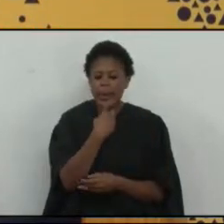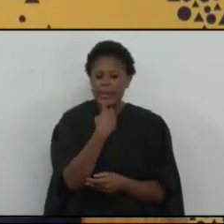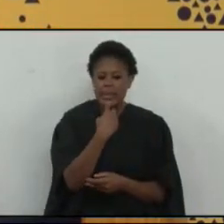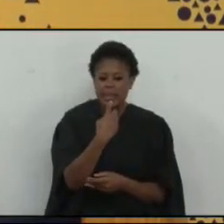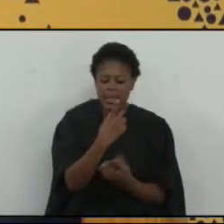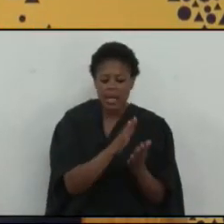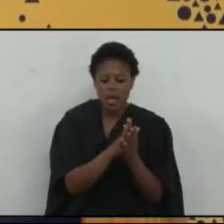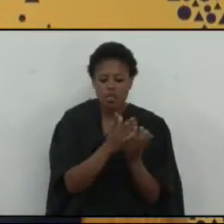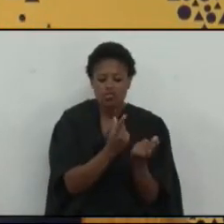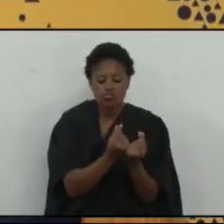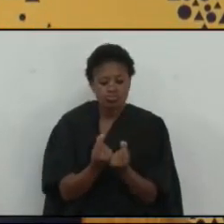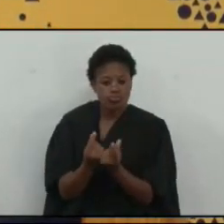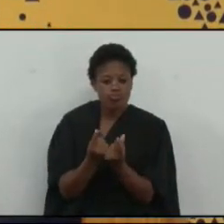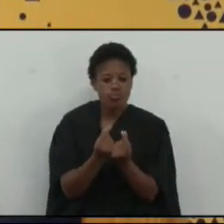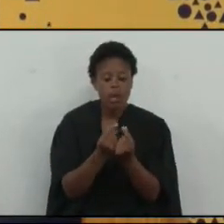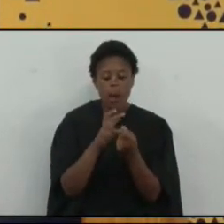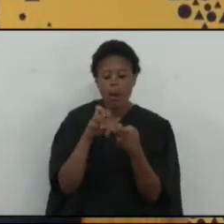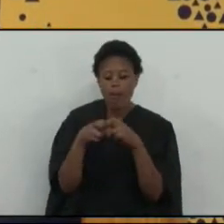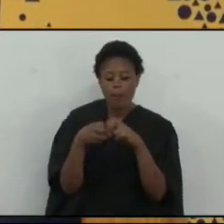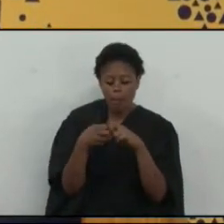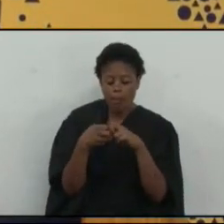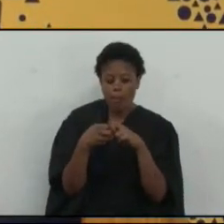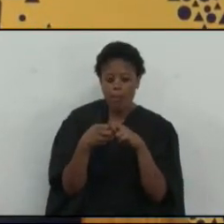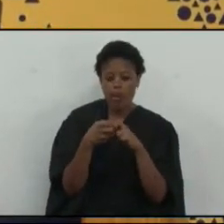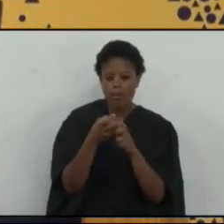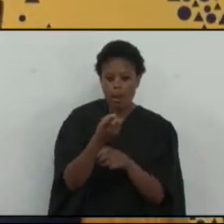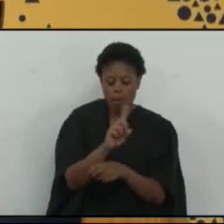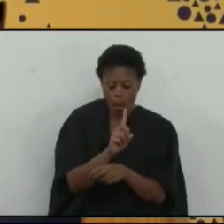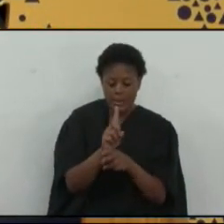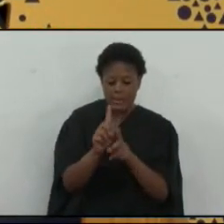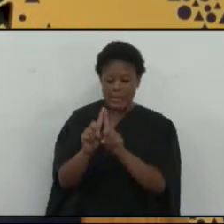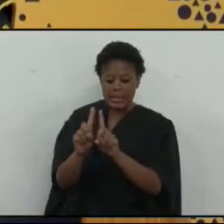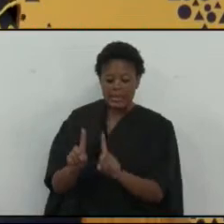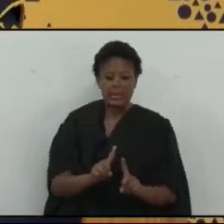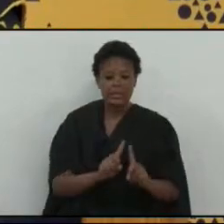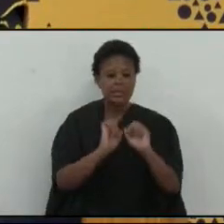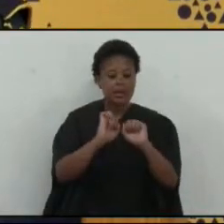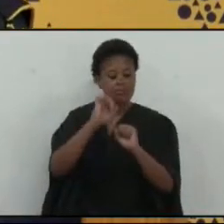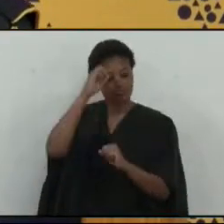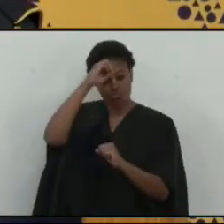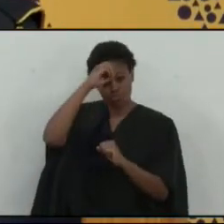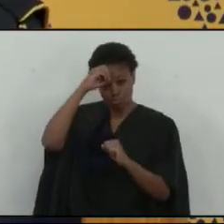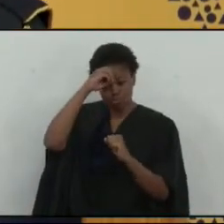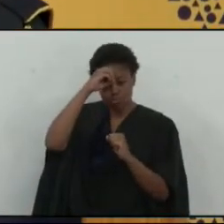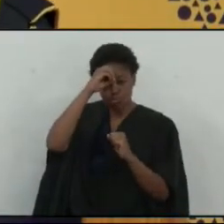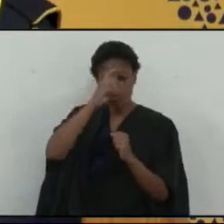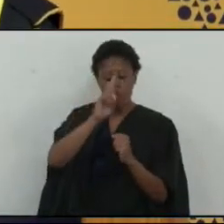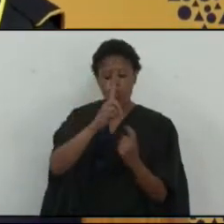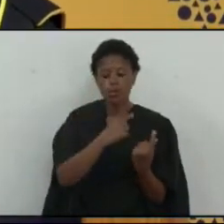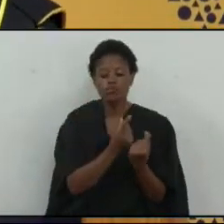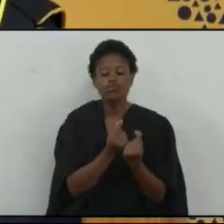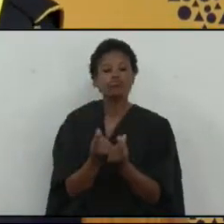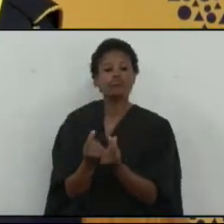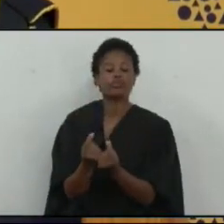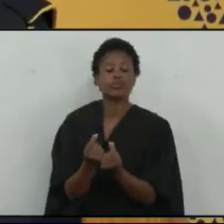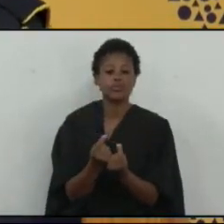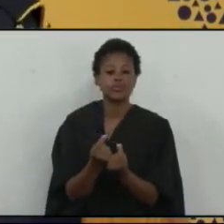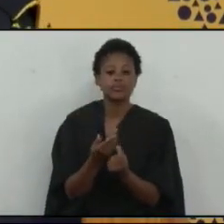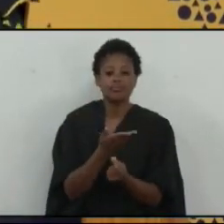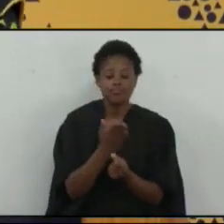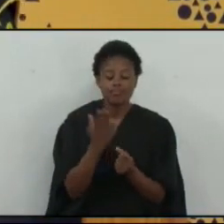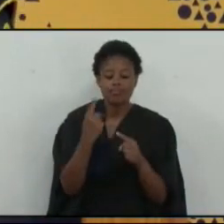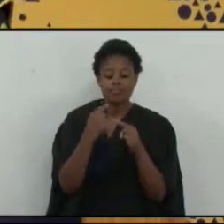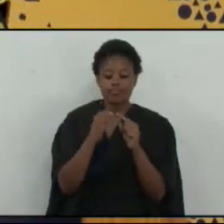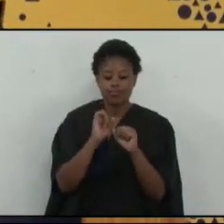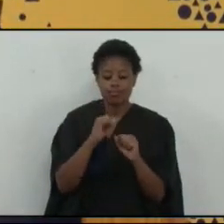and doing. The problem is a difference of opinion about what to do. Those are the